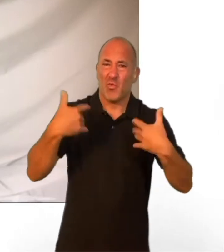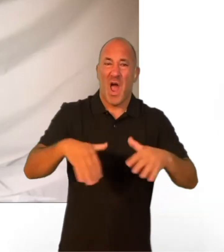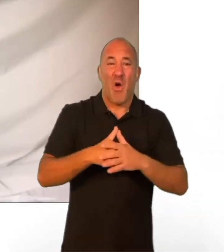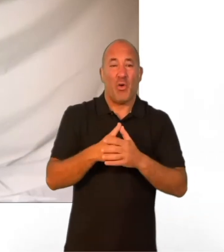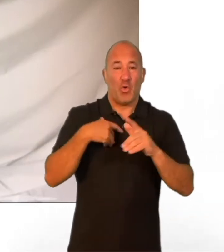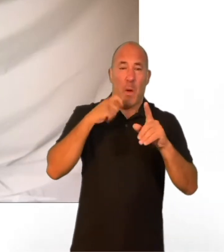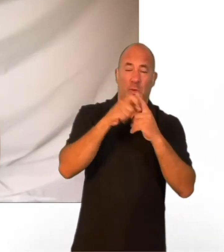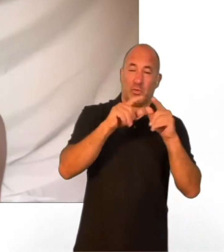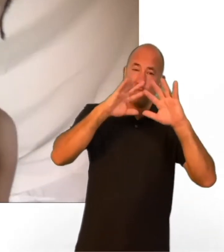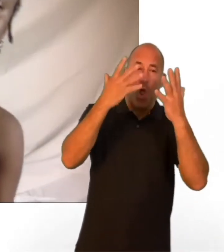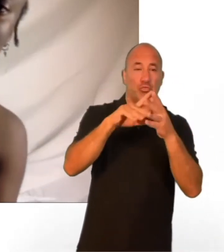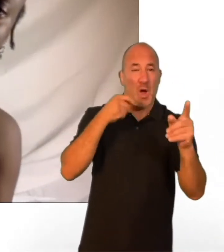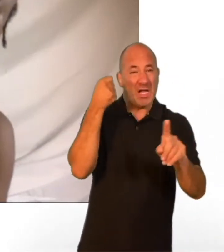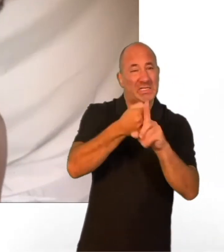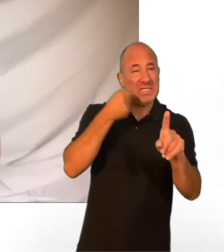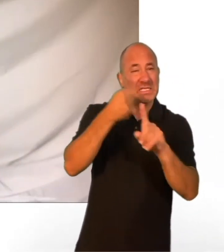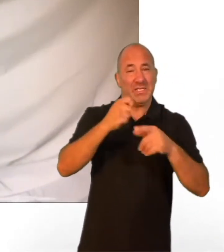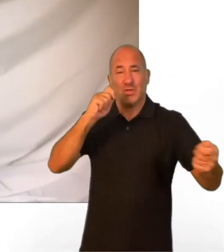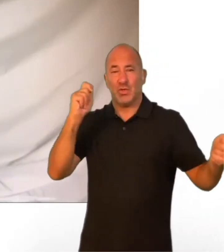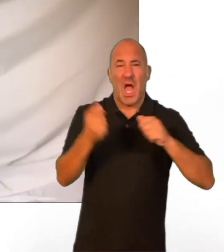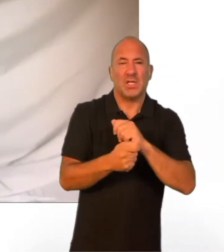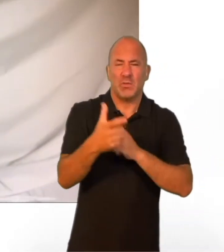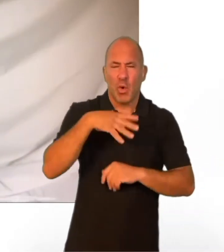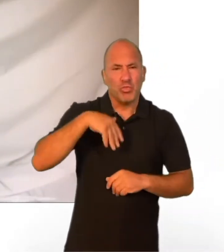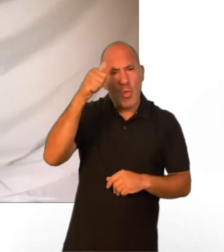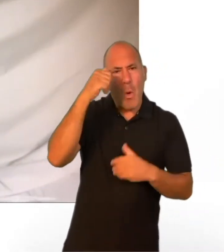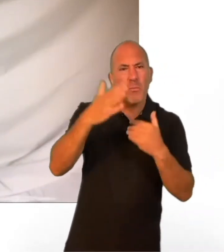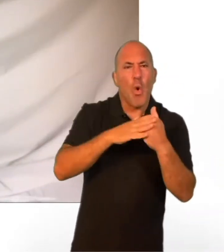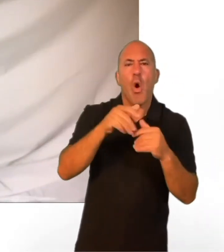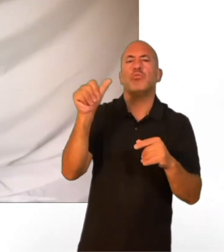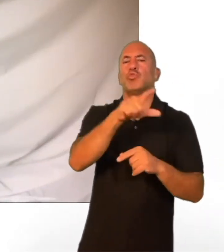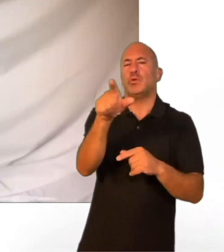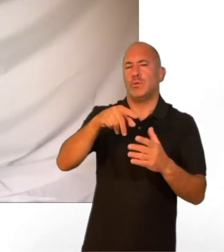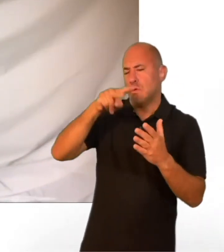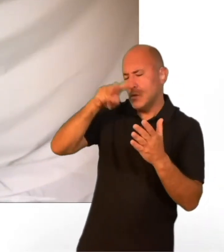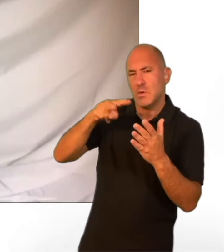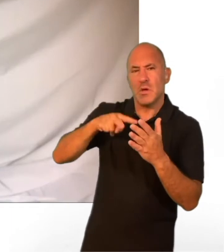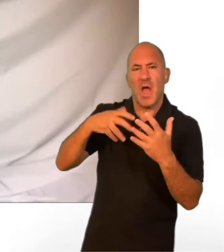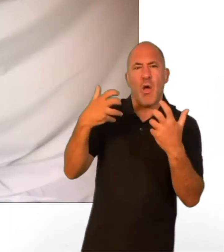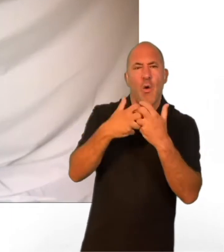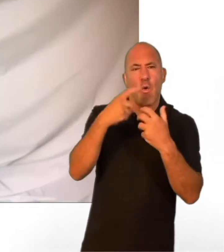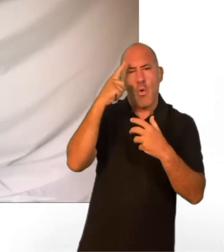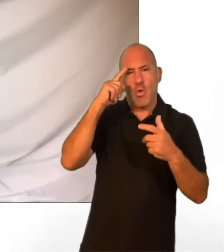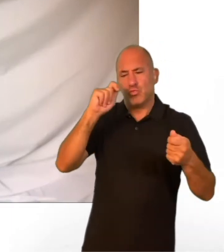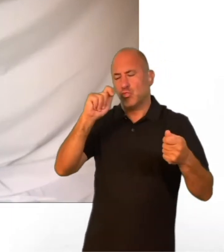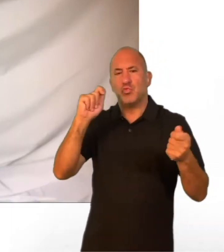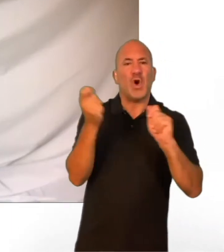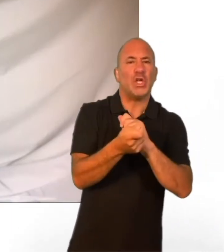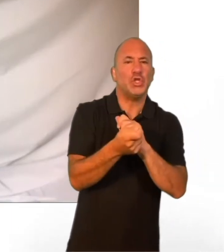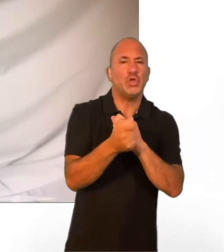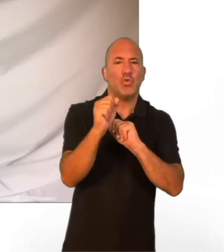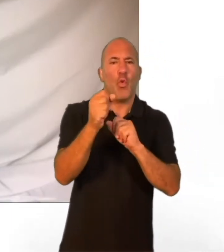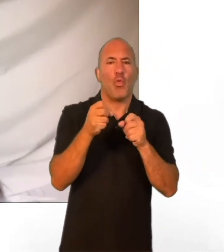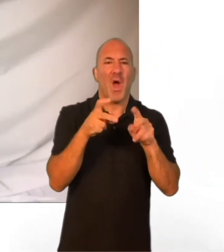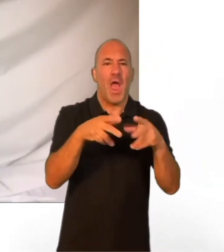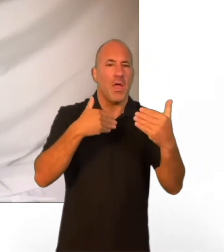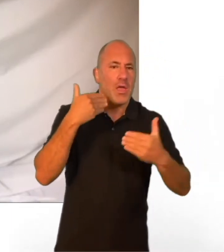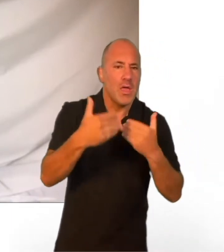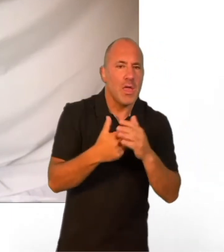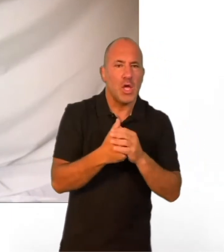it's a really good place to start thinking about transformative work, transformative justice, and, you know, activism that